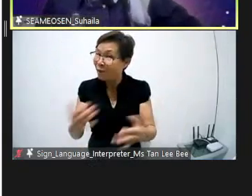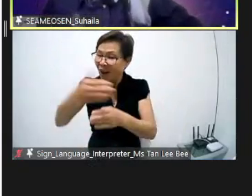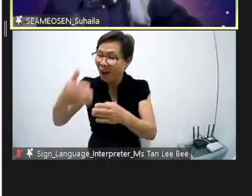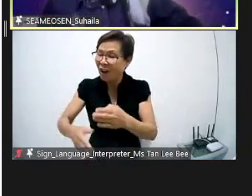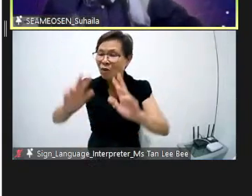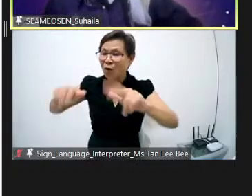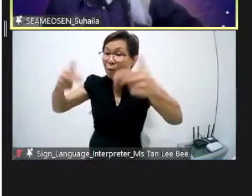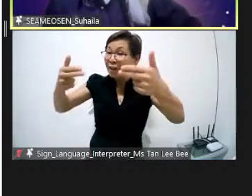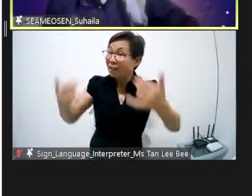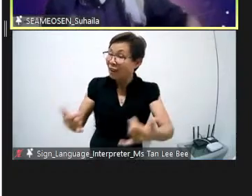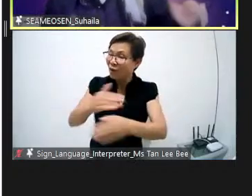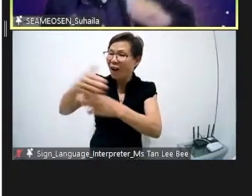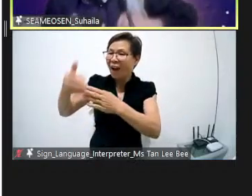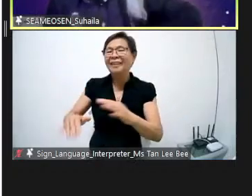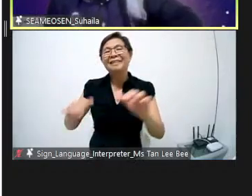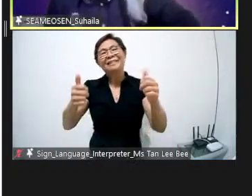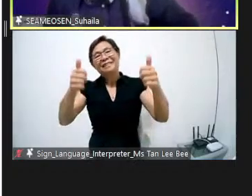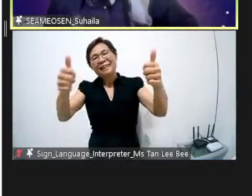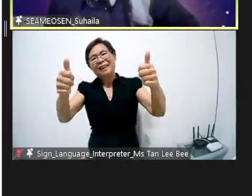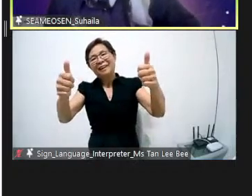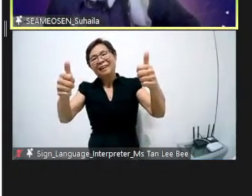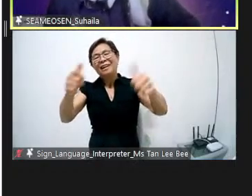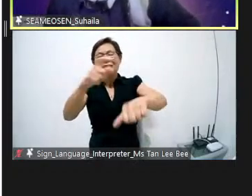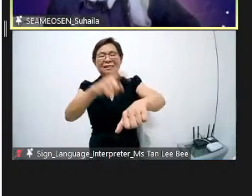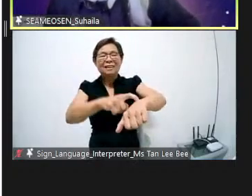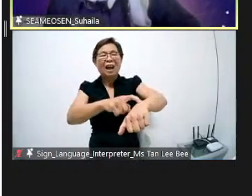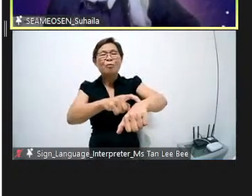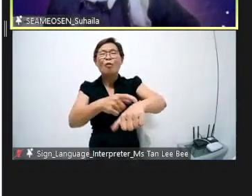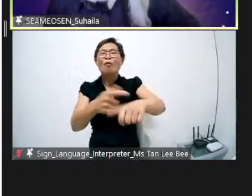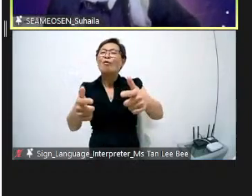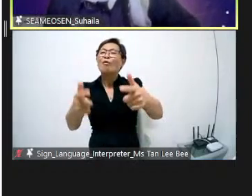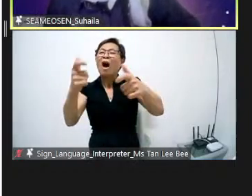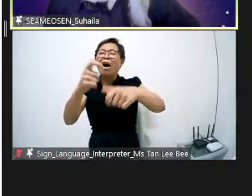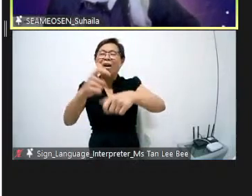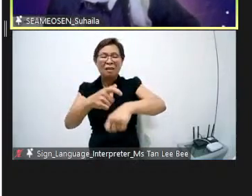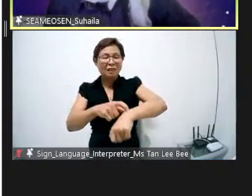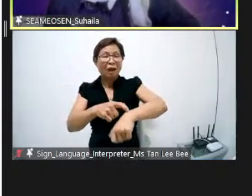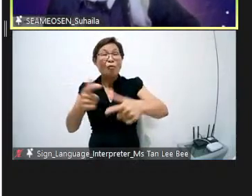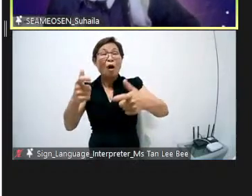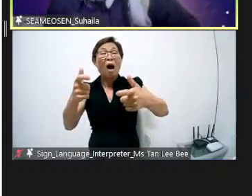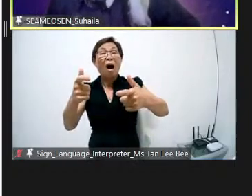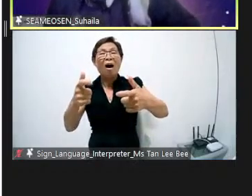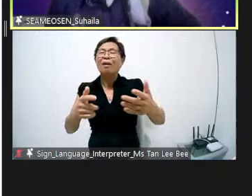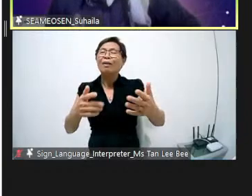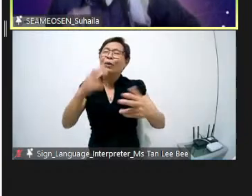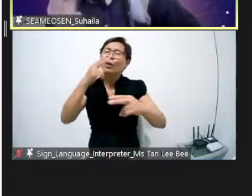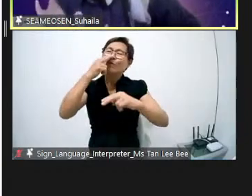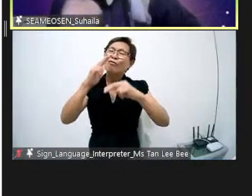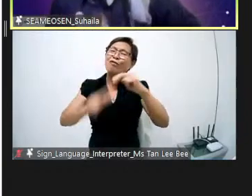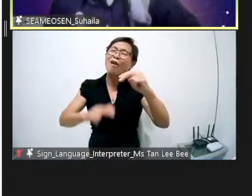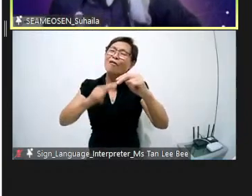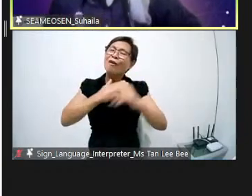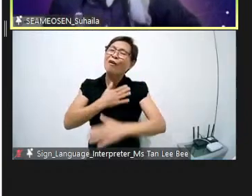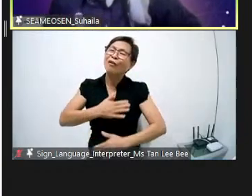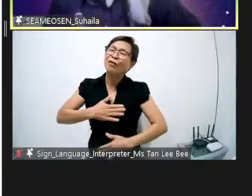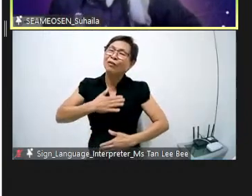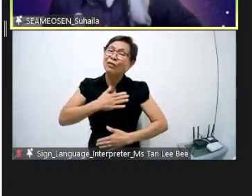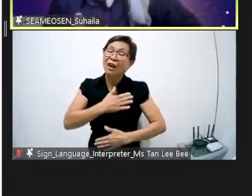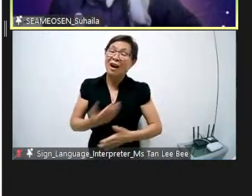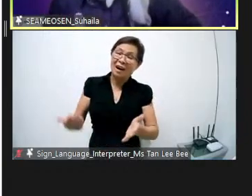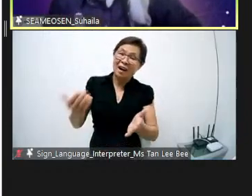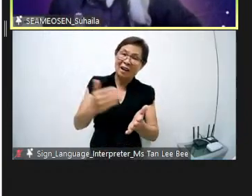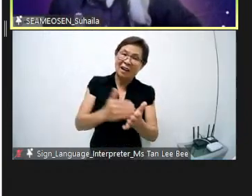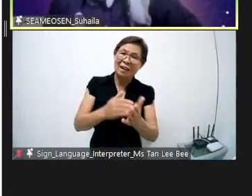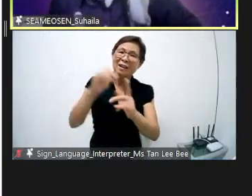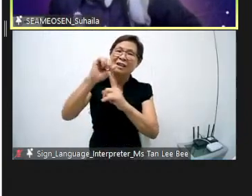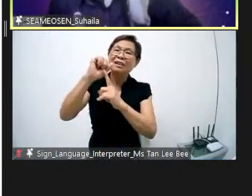webinar today. Yes, time flies fast. We're having so much of fun. And again, here's the